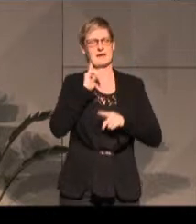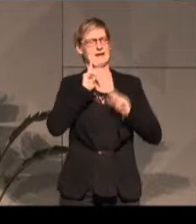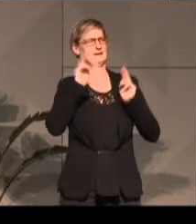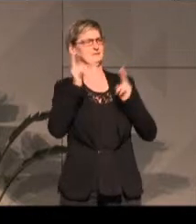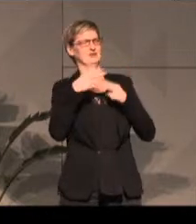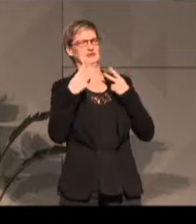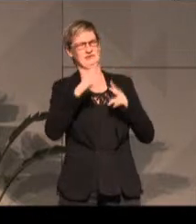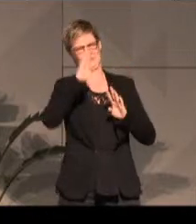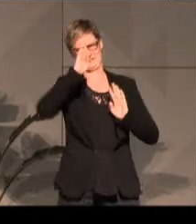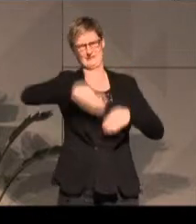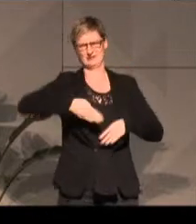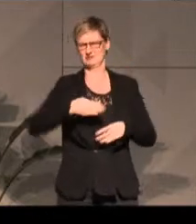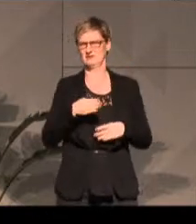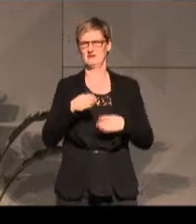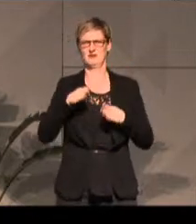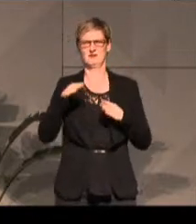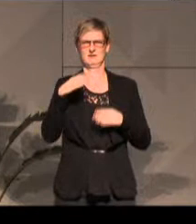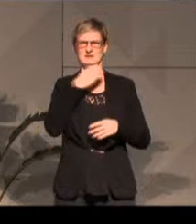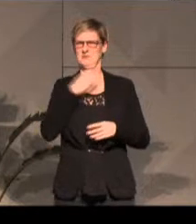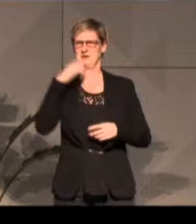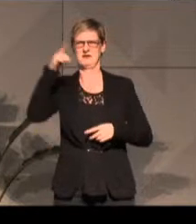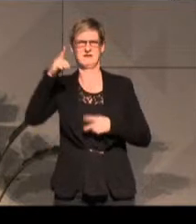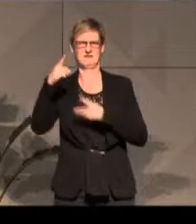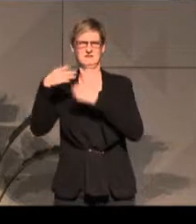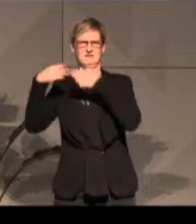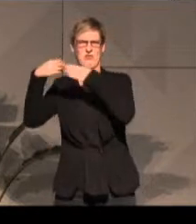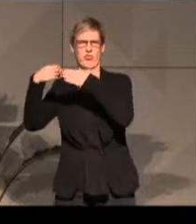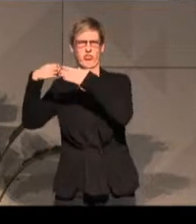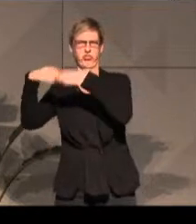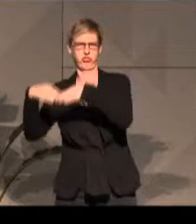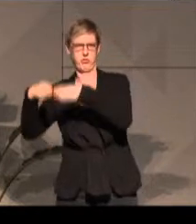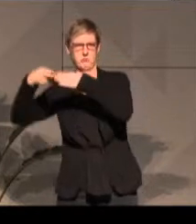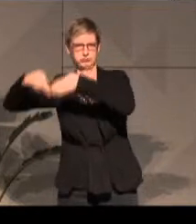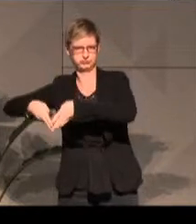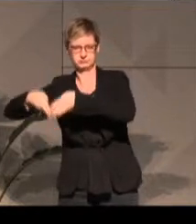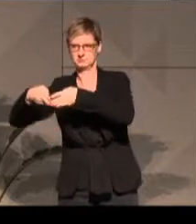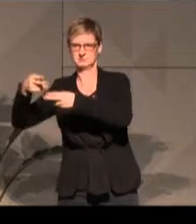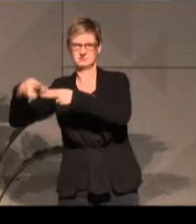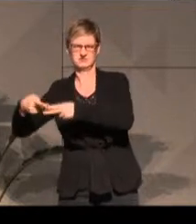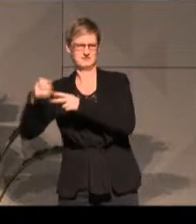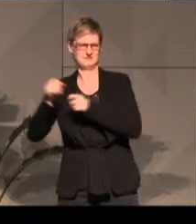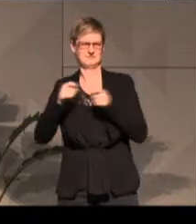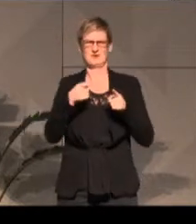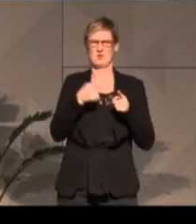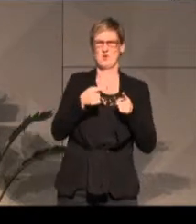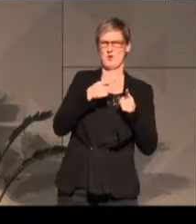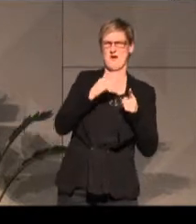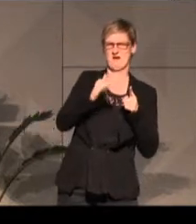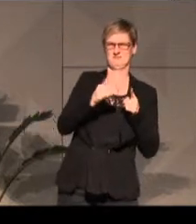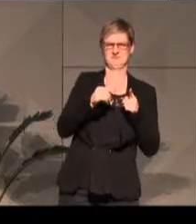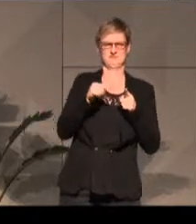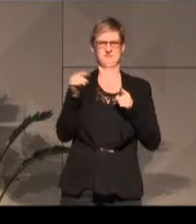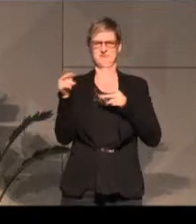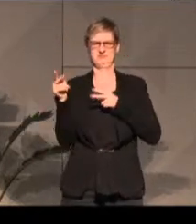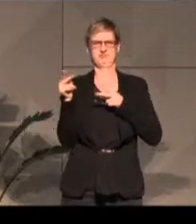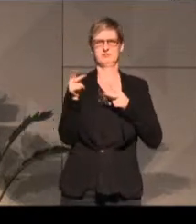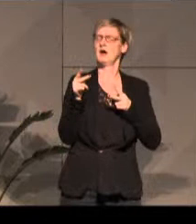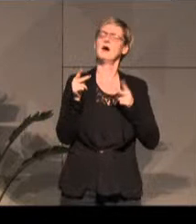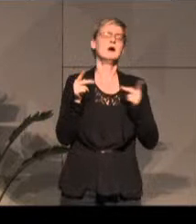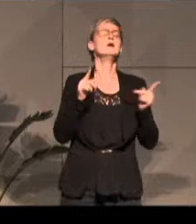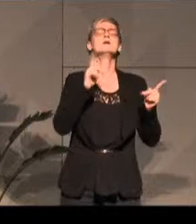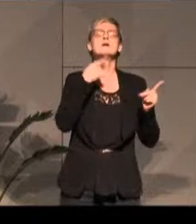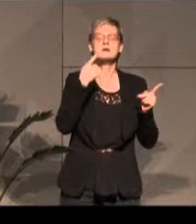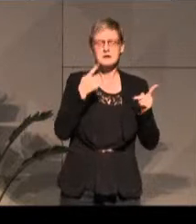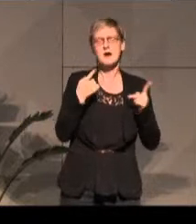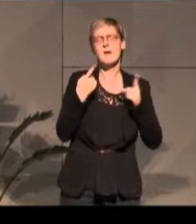this vessel were found off Greenland, and people didn't want to believe that, but he believed in it. And he